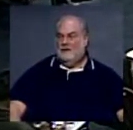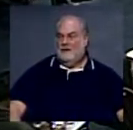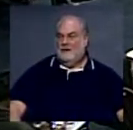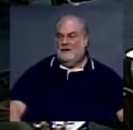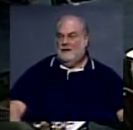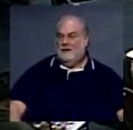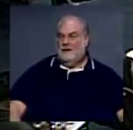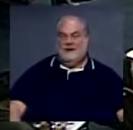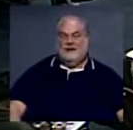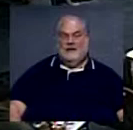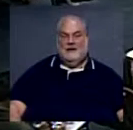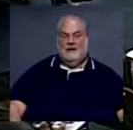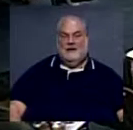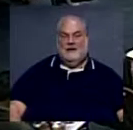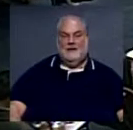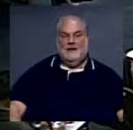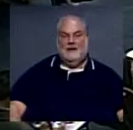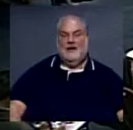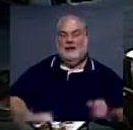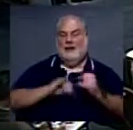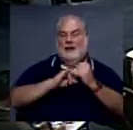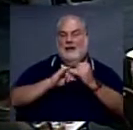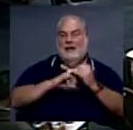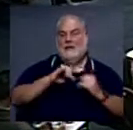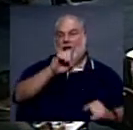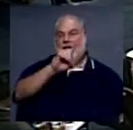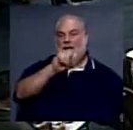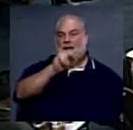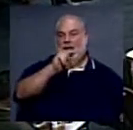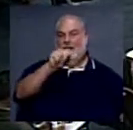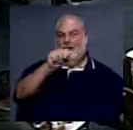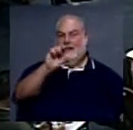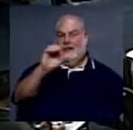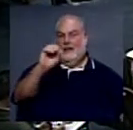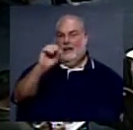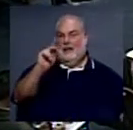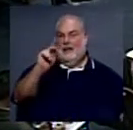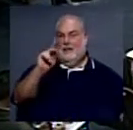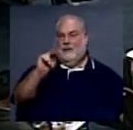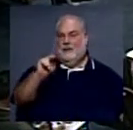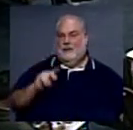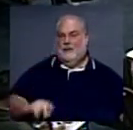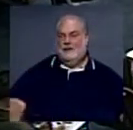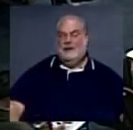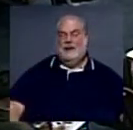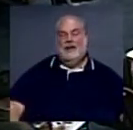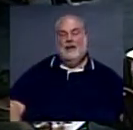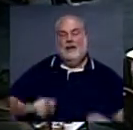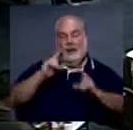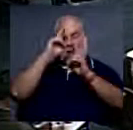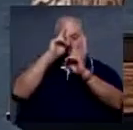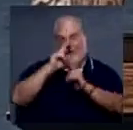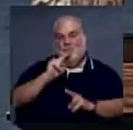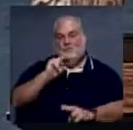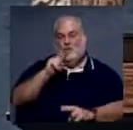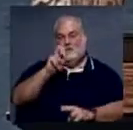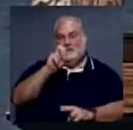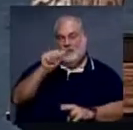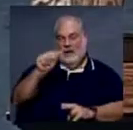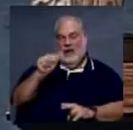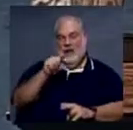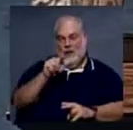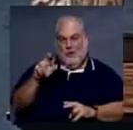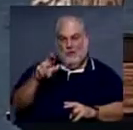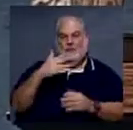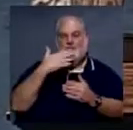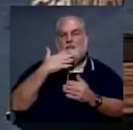And the last one is Miss Dana Cook. Once again, on behalf of NUSA and Team NUSA here in Little Rock, we